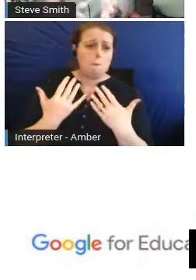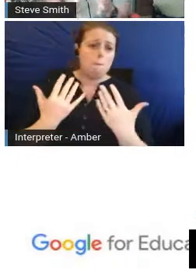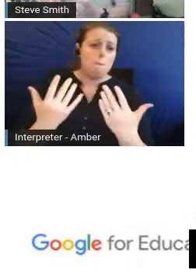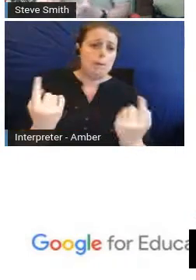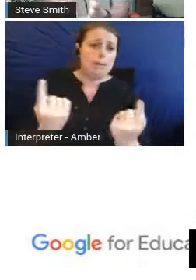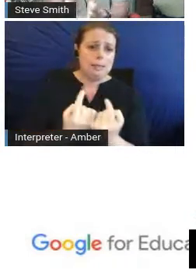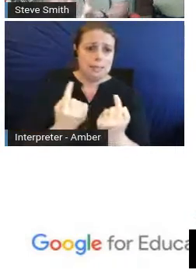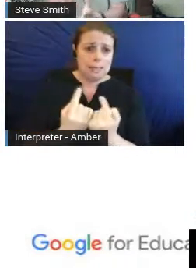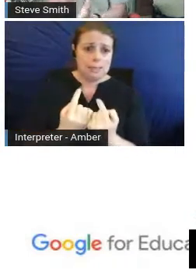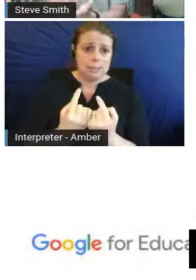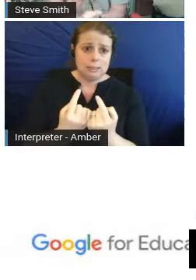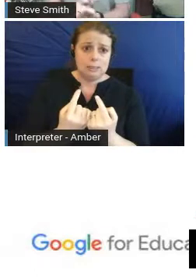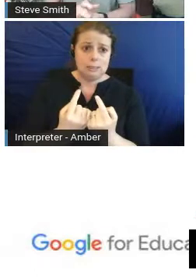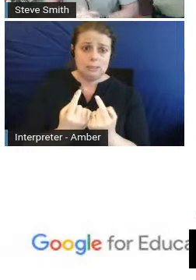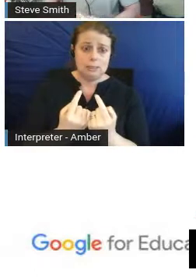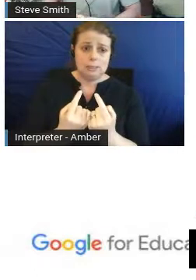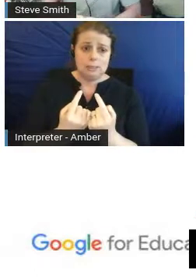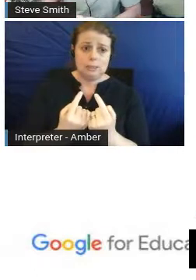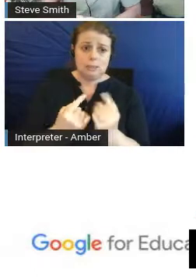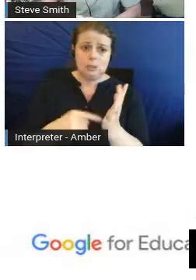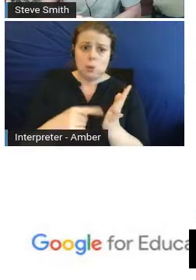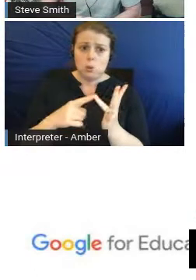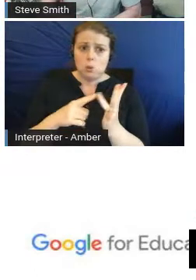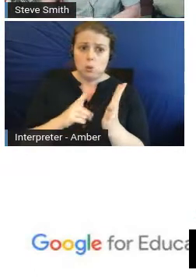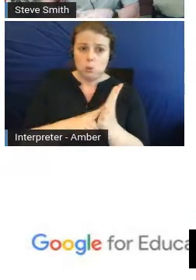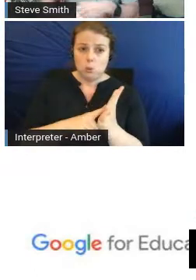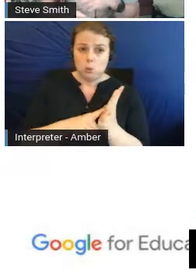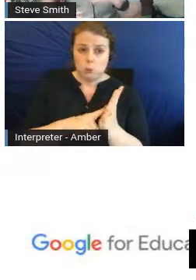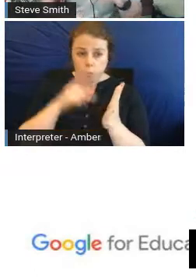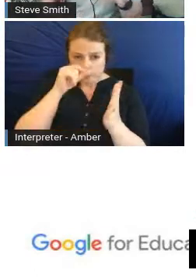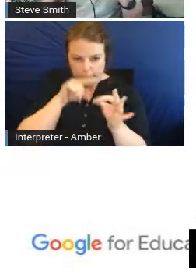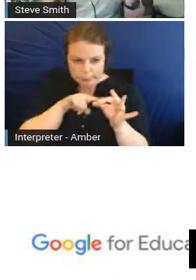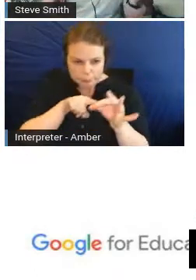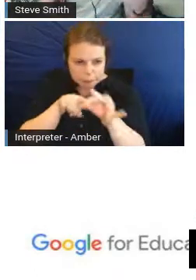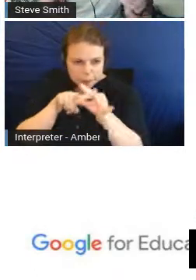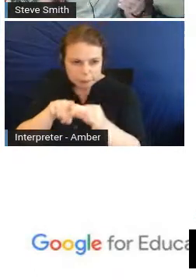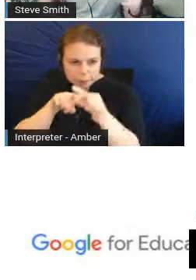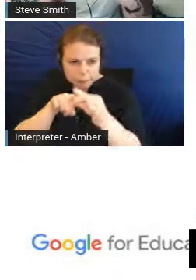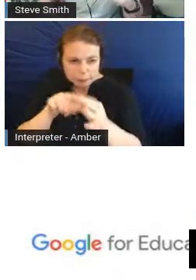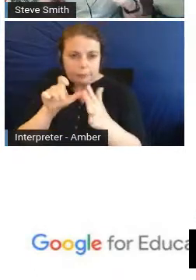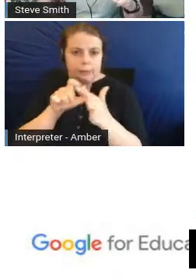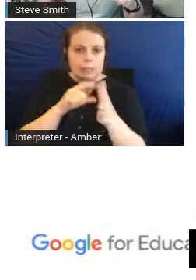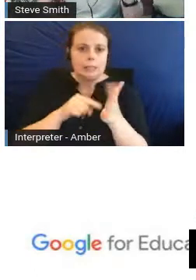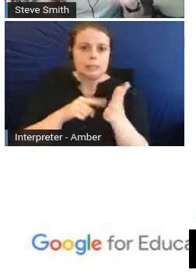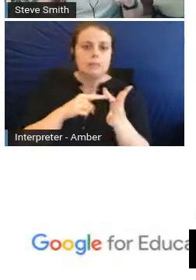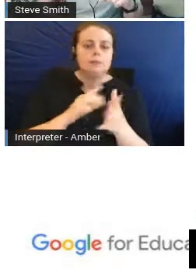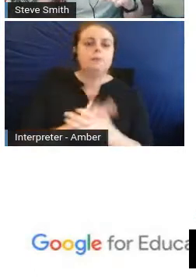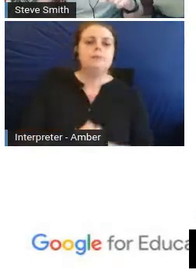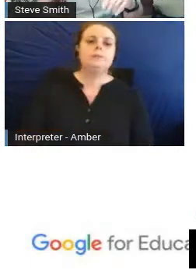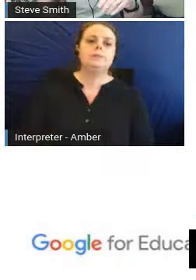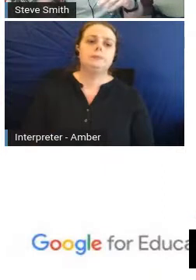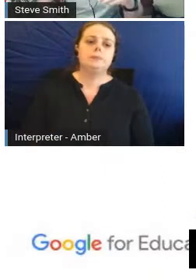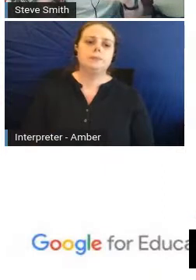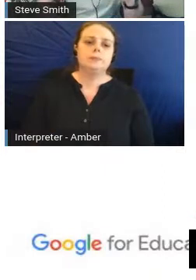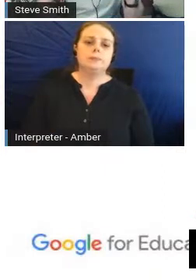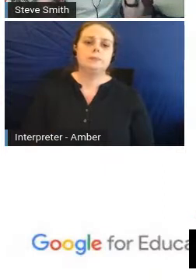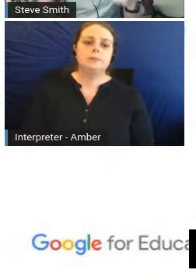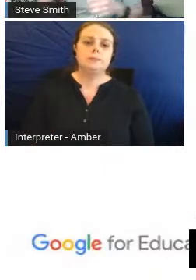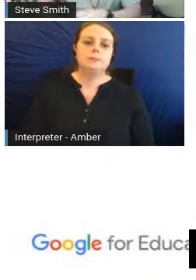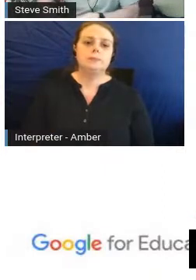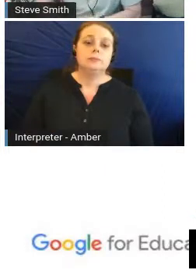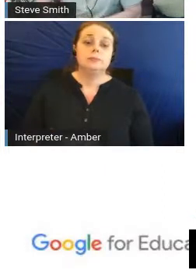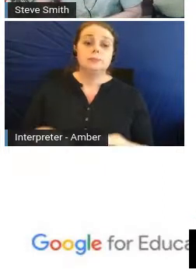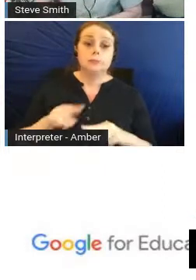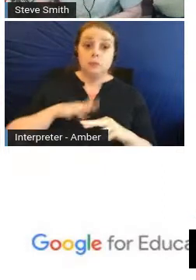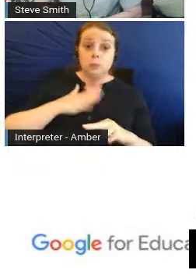tool to interrogate data. Now, if you're going to have a look at using BigQuery, you do need to set